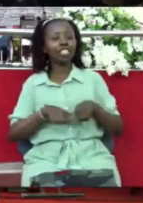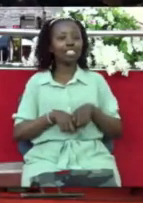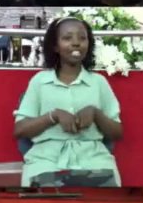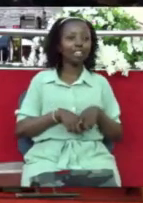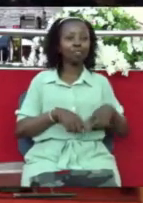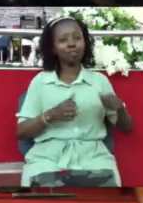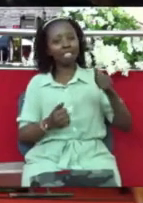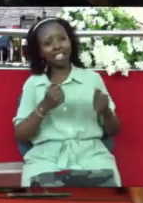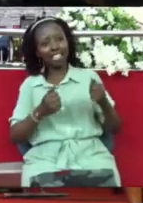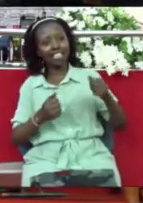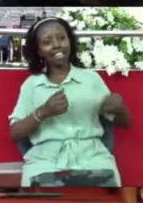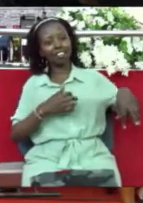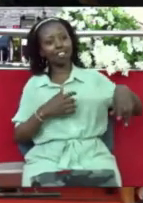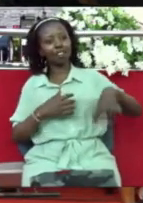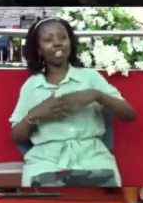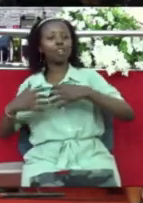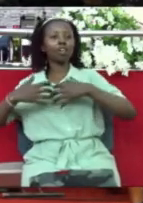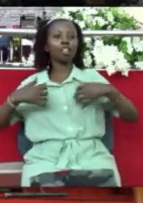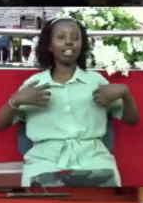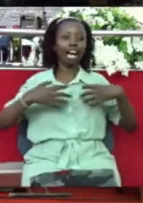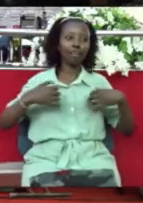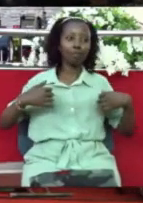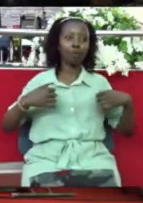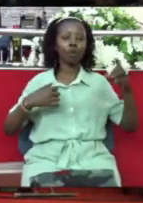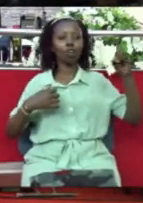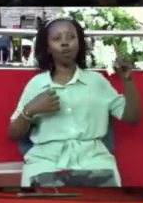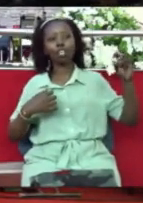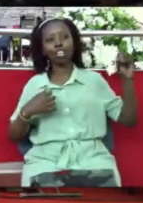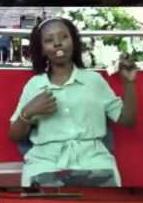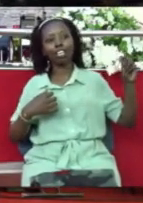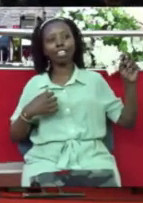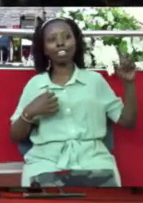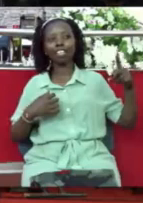wake, wewe ndio utaenda nayo. You are the one who is going to walk with that donkey.